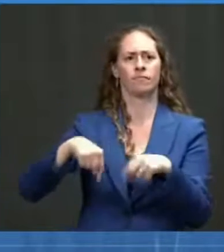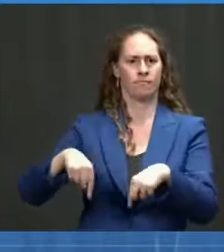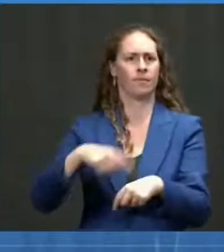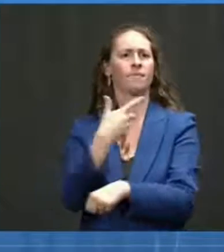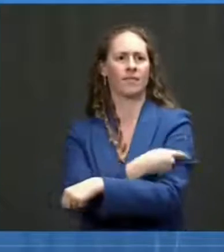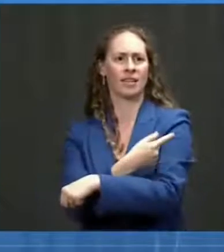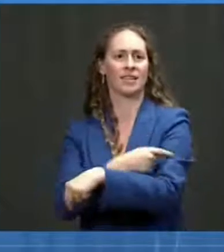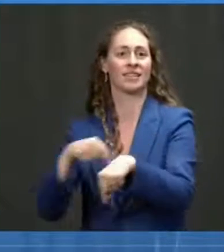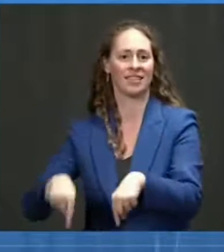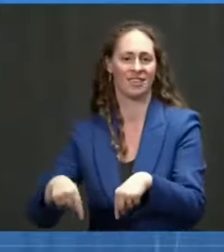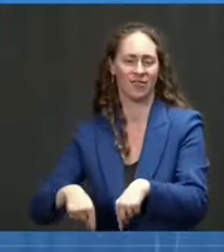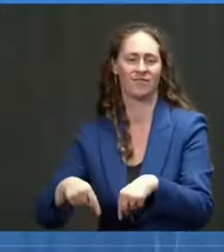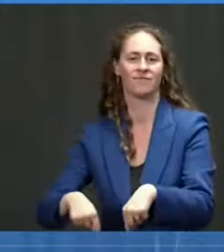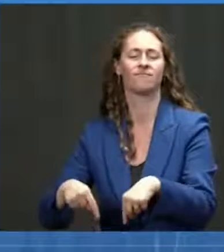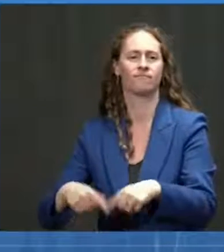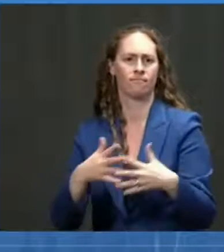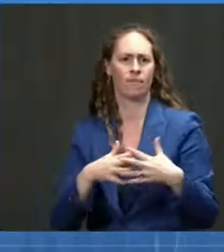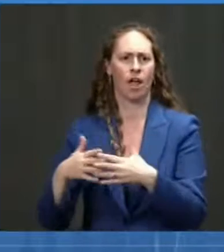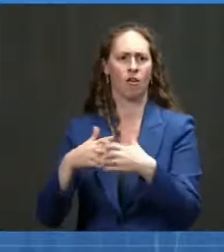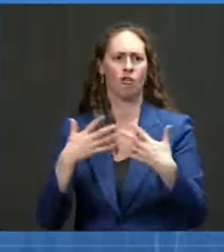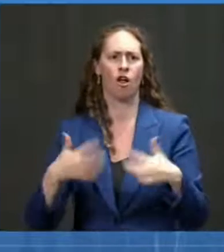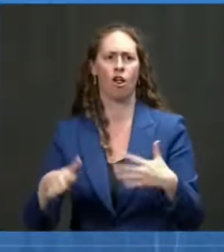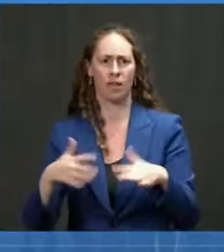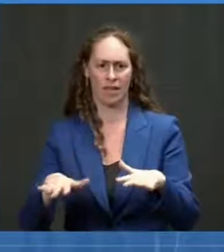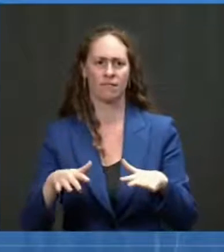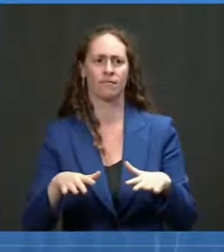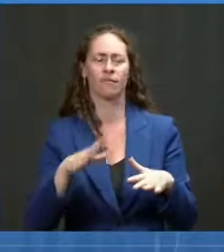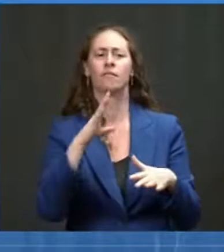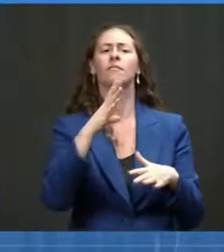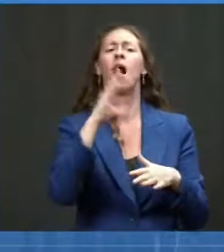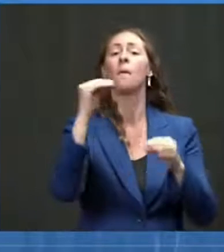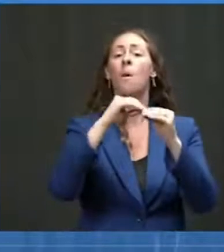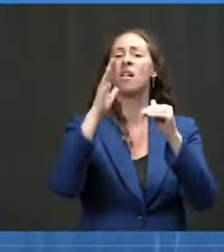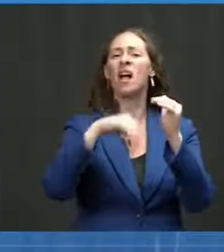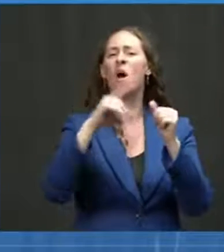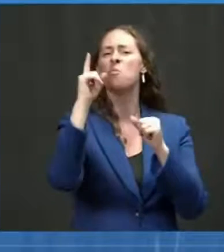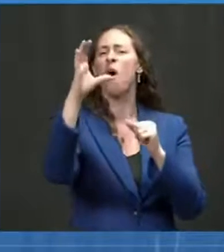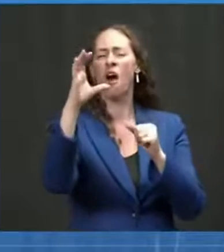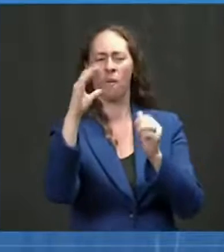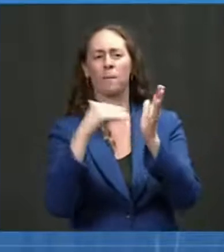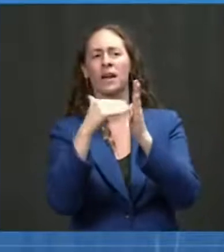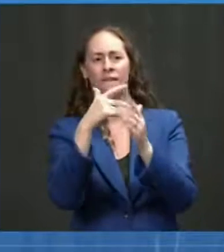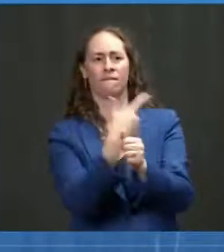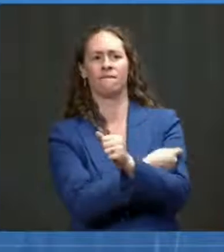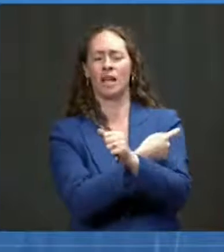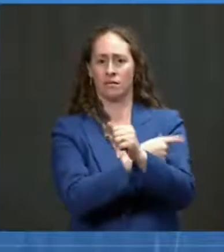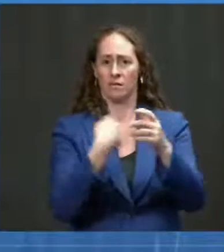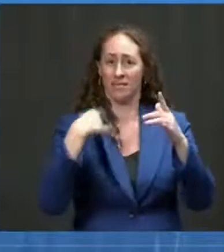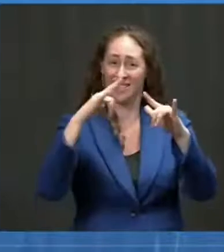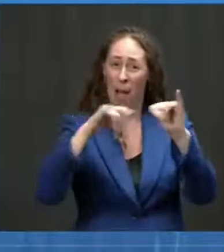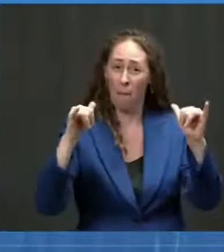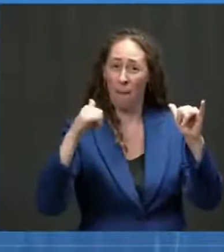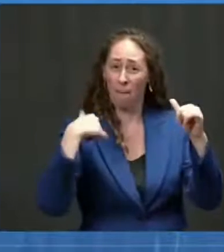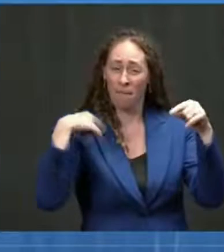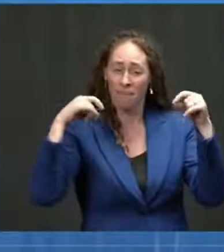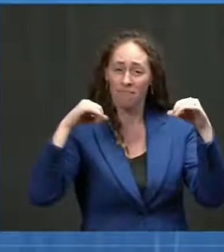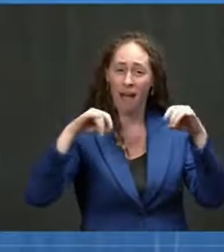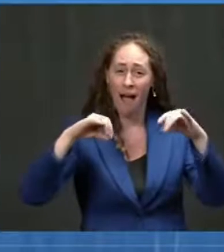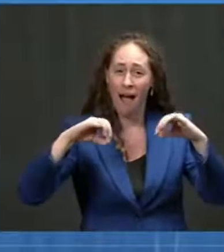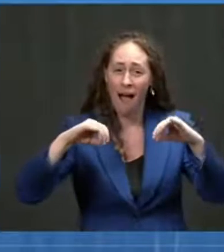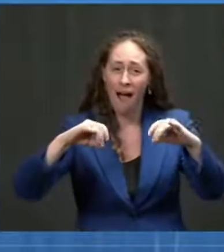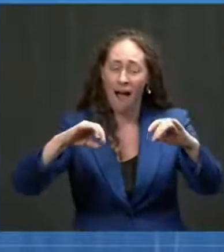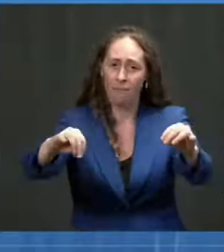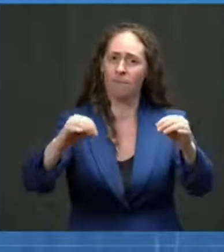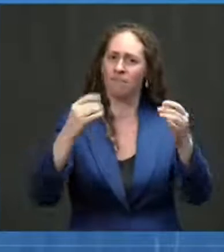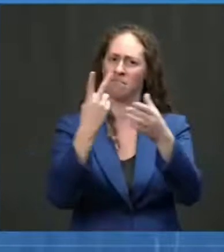shipped more than 100 million to other countries. As I said, the 115 million doses that we've